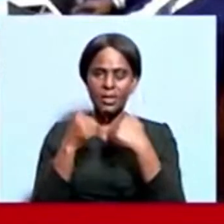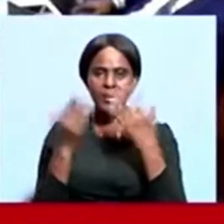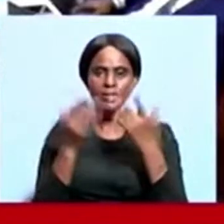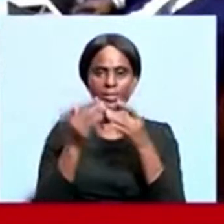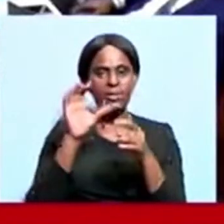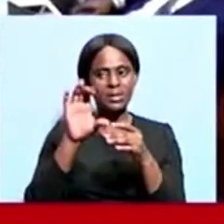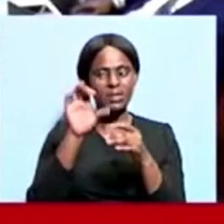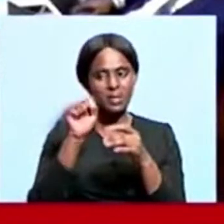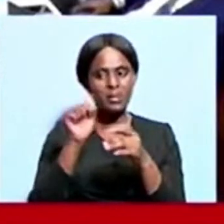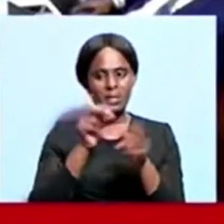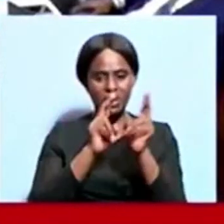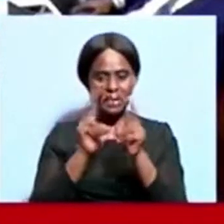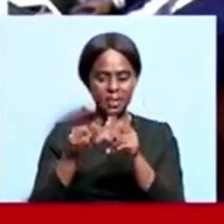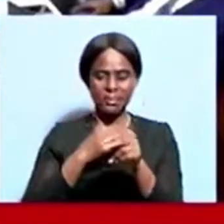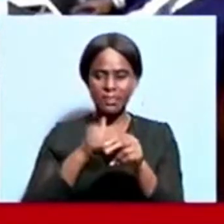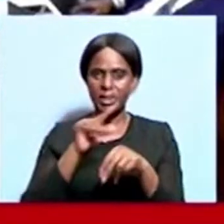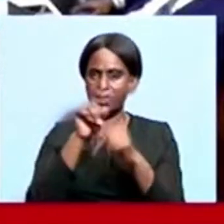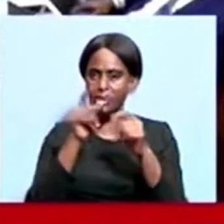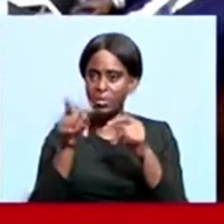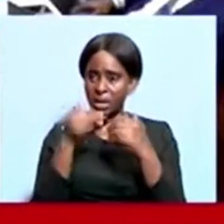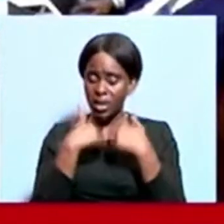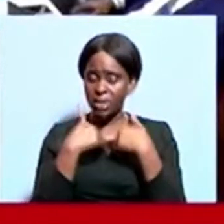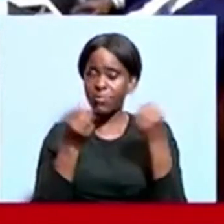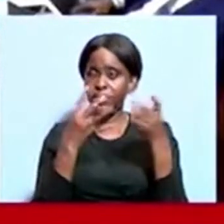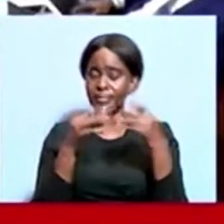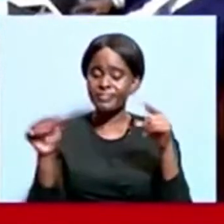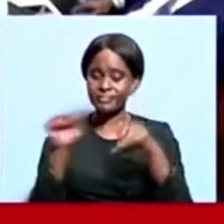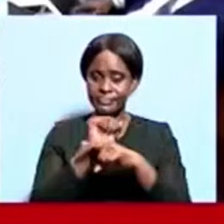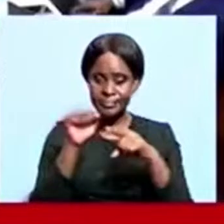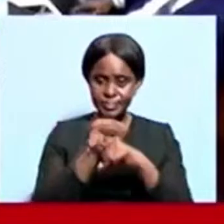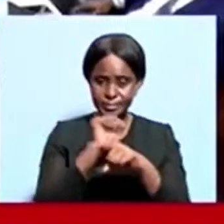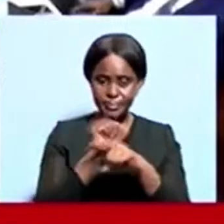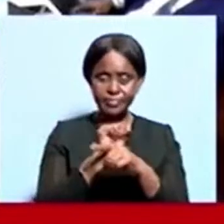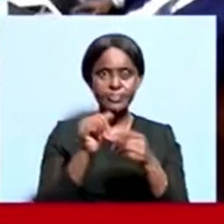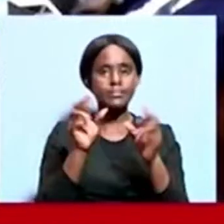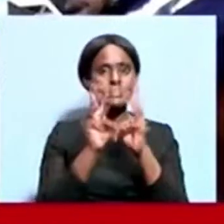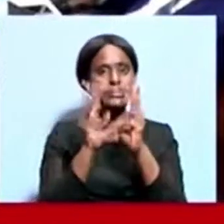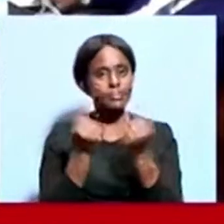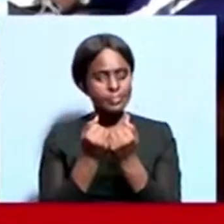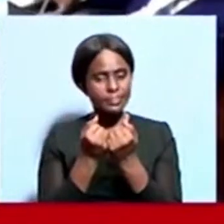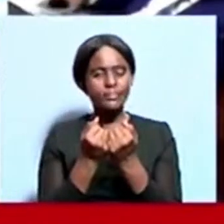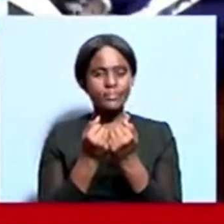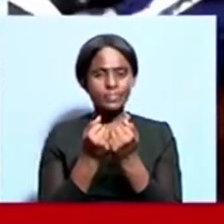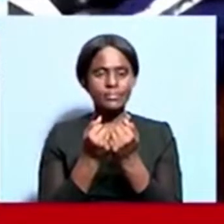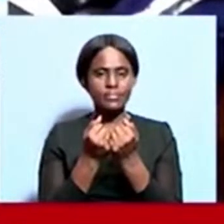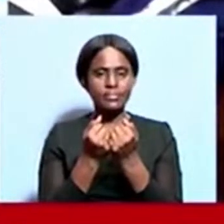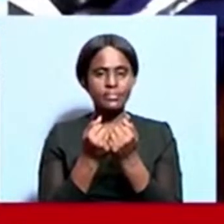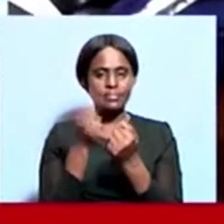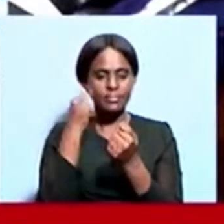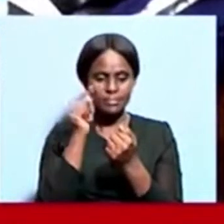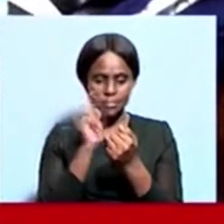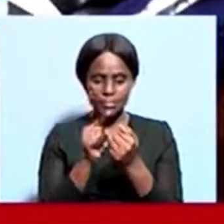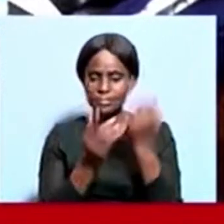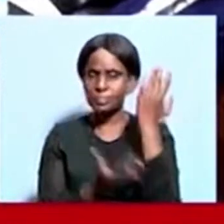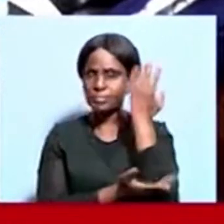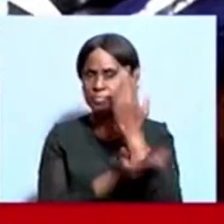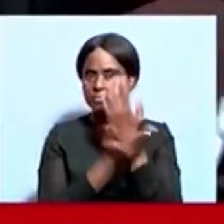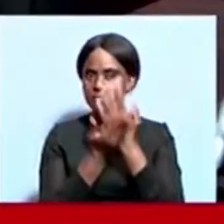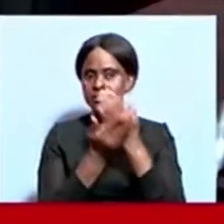CS. You've had a lot of induction courses, and for this enhanced